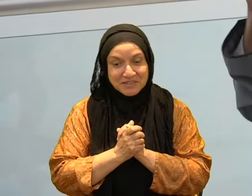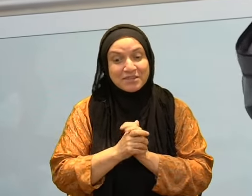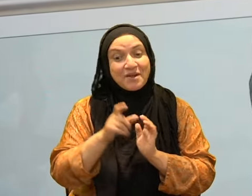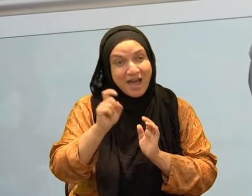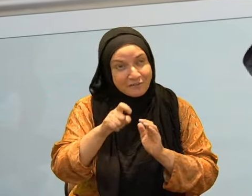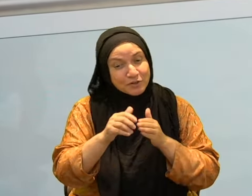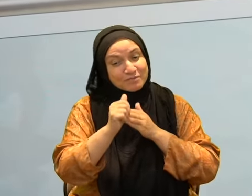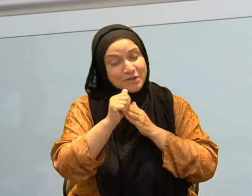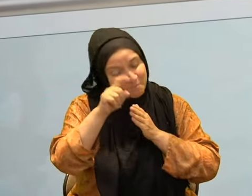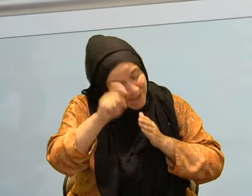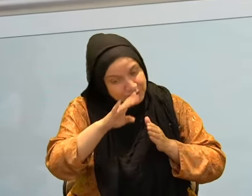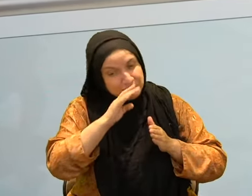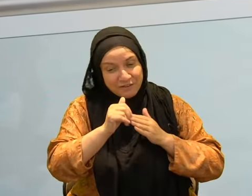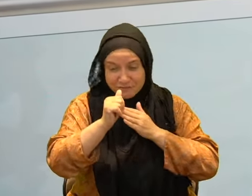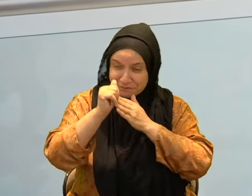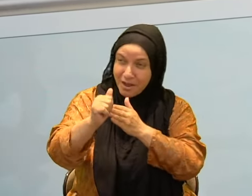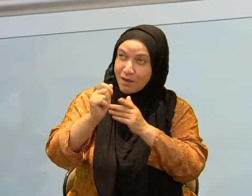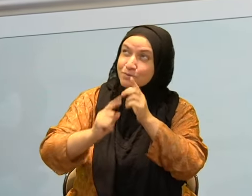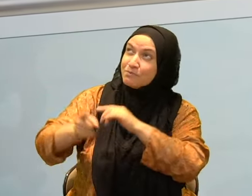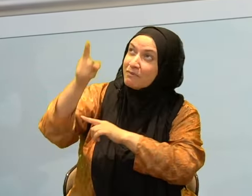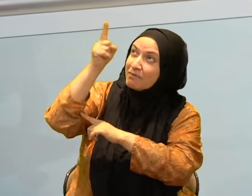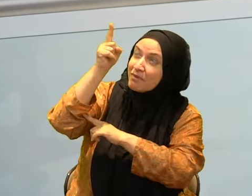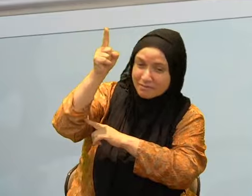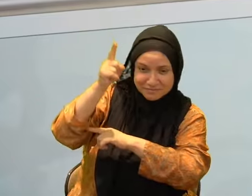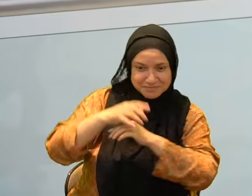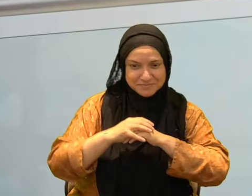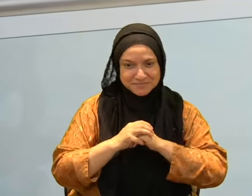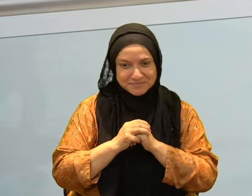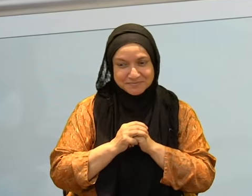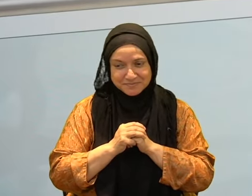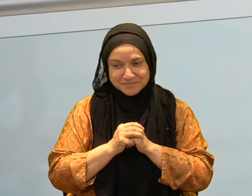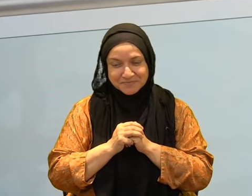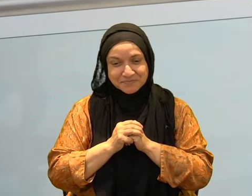it's bid'ah, innovation in the ideological sense, but